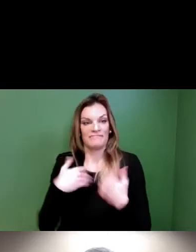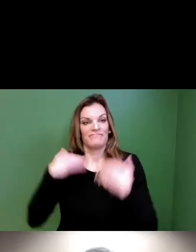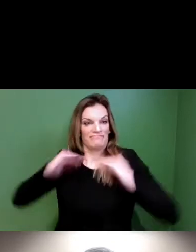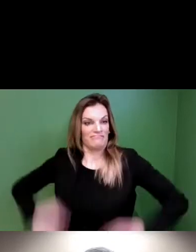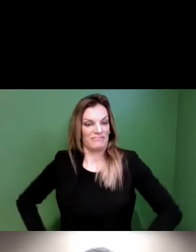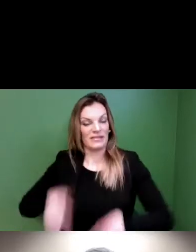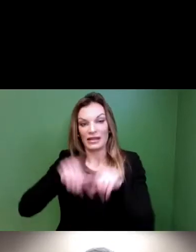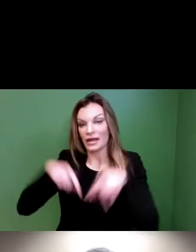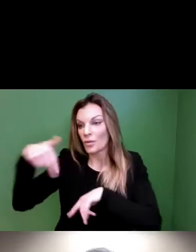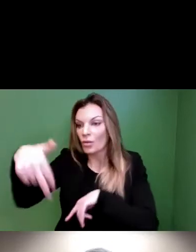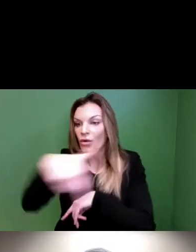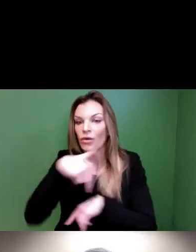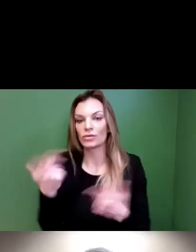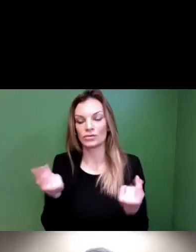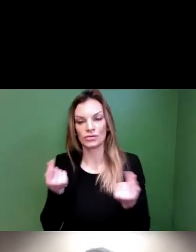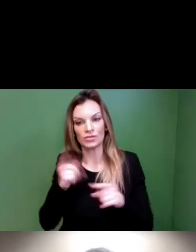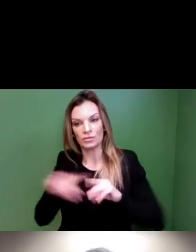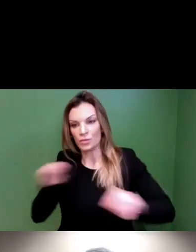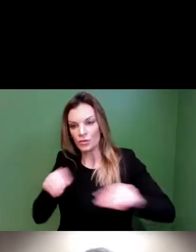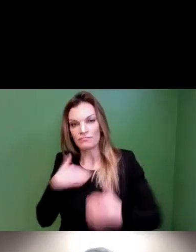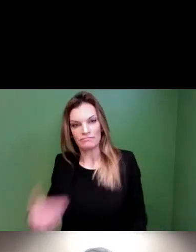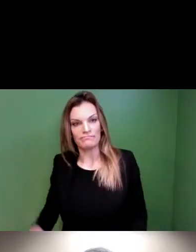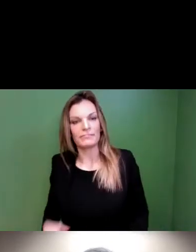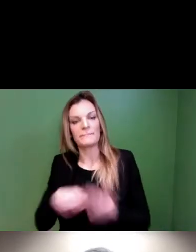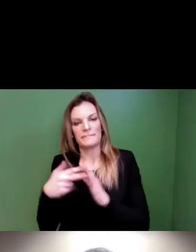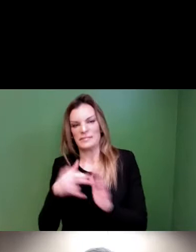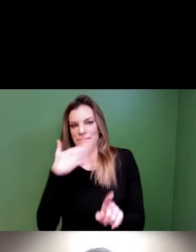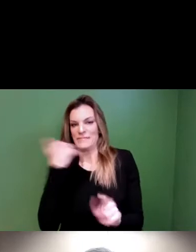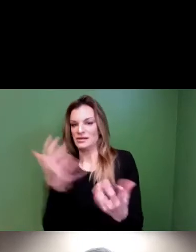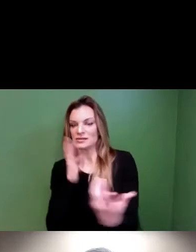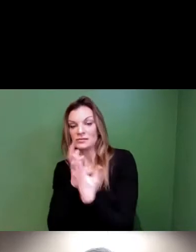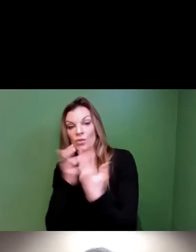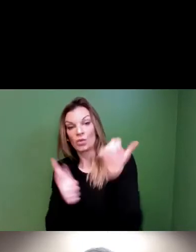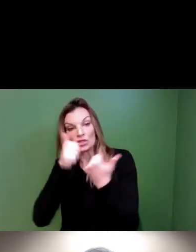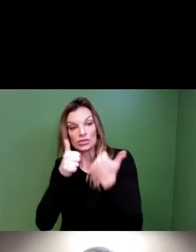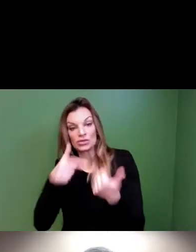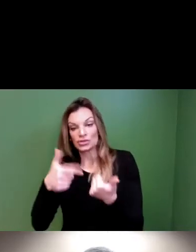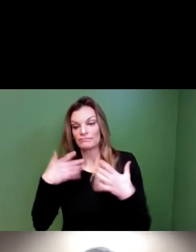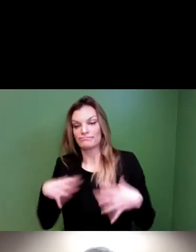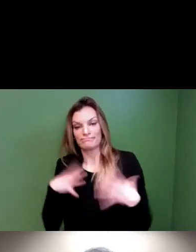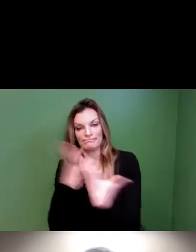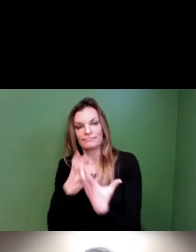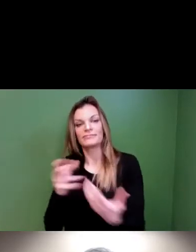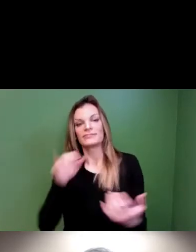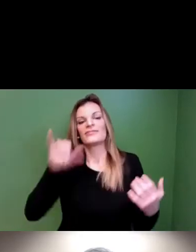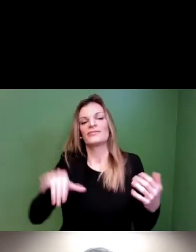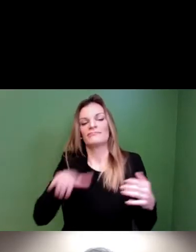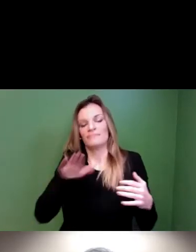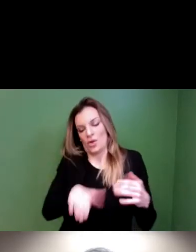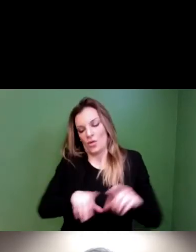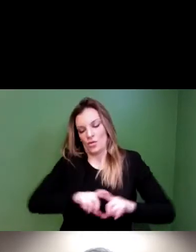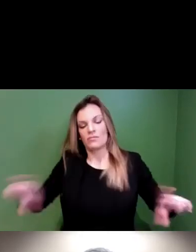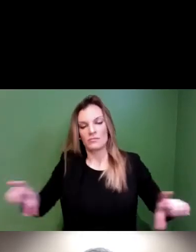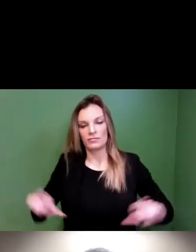would consider any one of the garments on the lower half of this pictorial. On the upper half